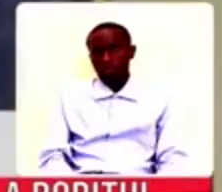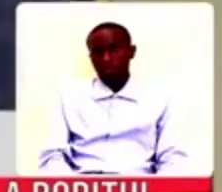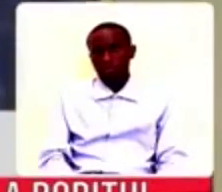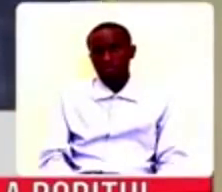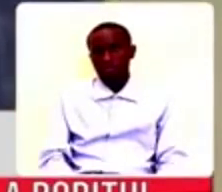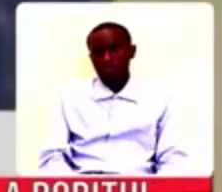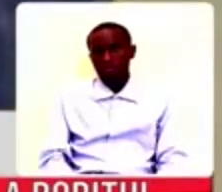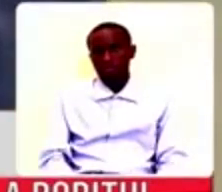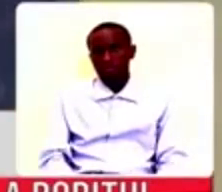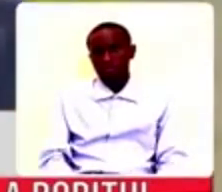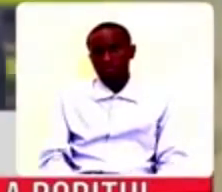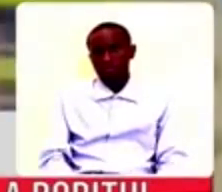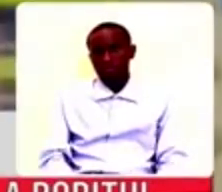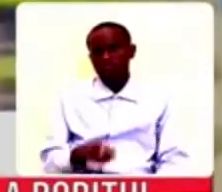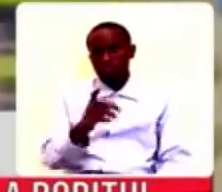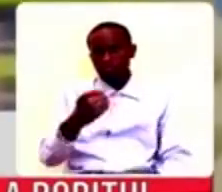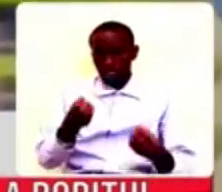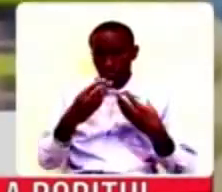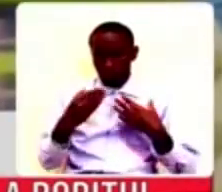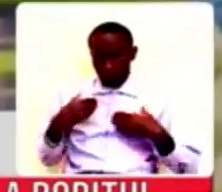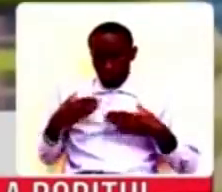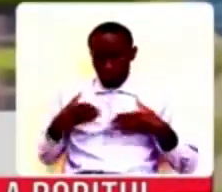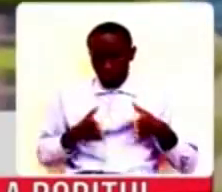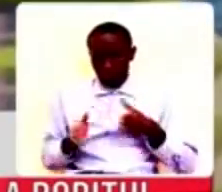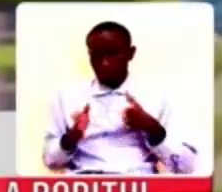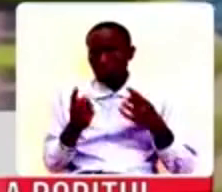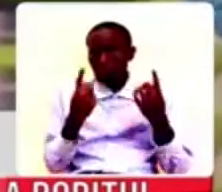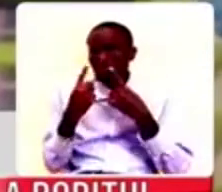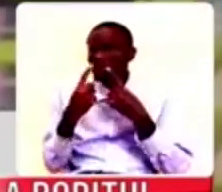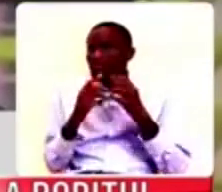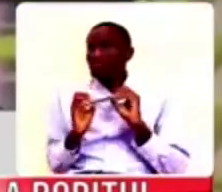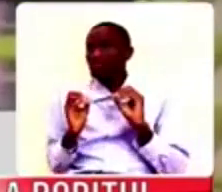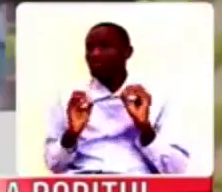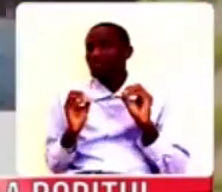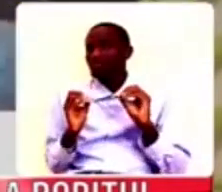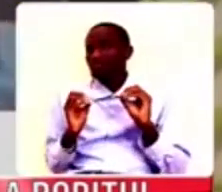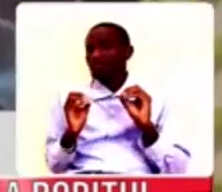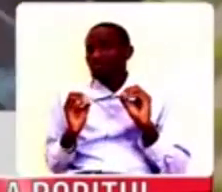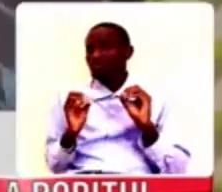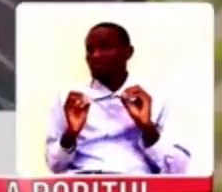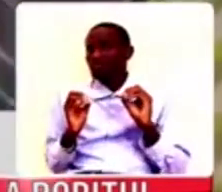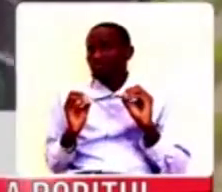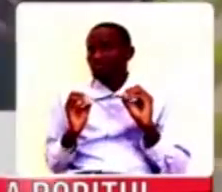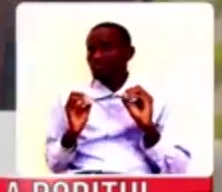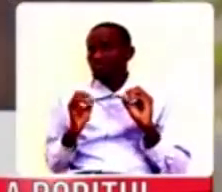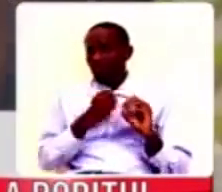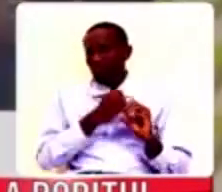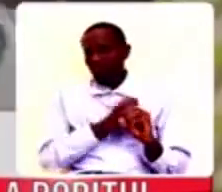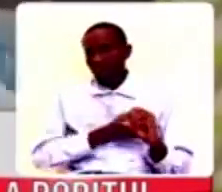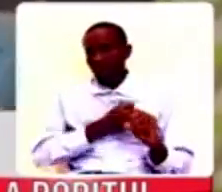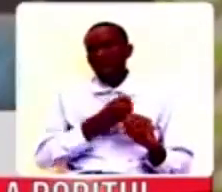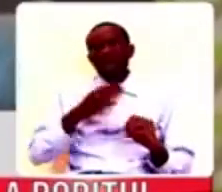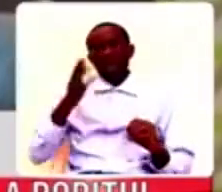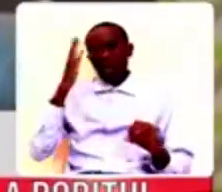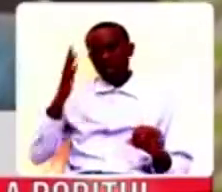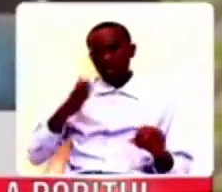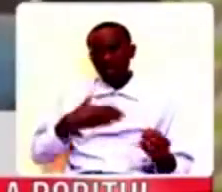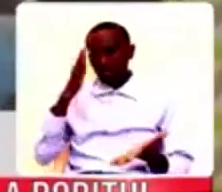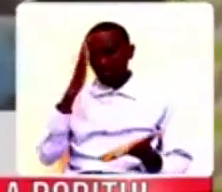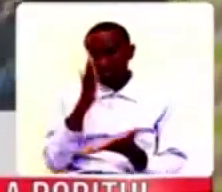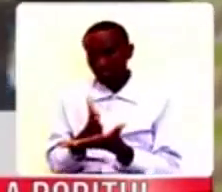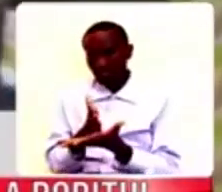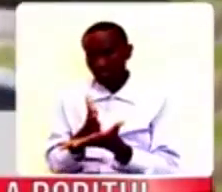You did not give me a chance. Let me talk to them. You are not going to push me. I'm sorry. Please proceed. I also know my rights. My rights are right